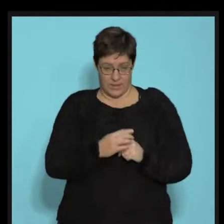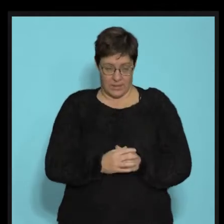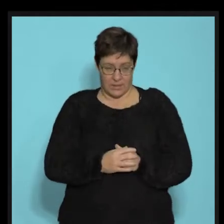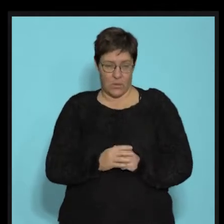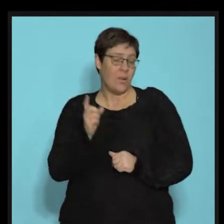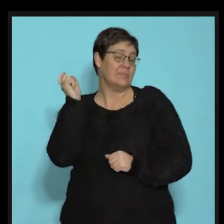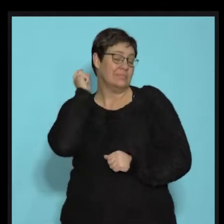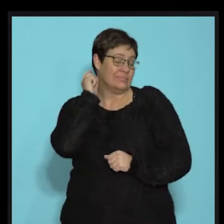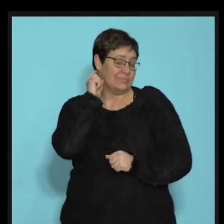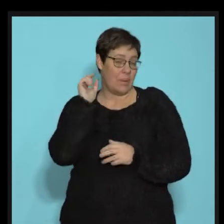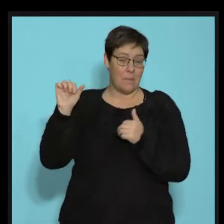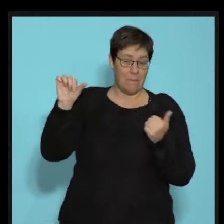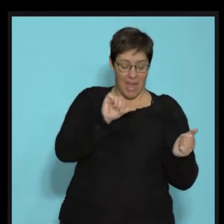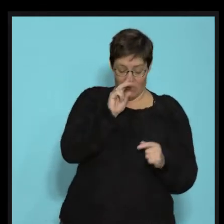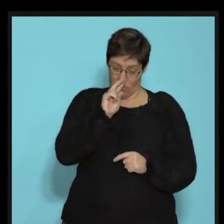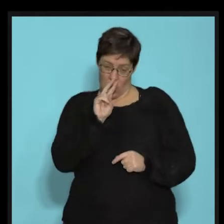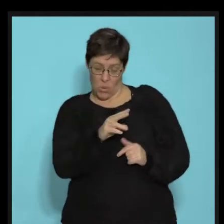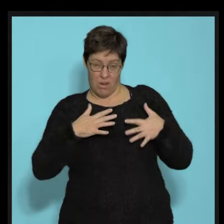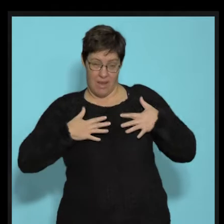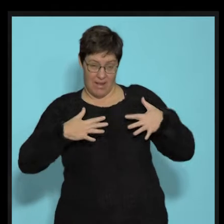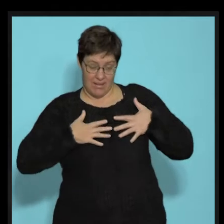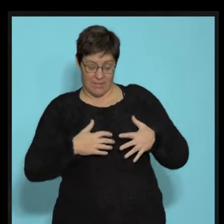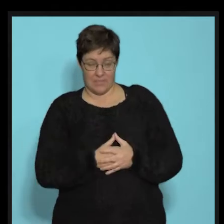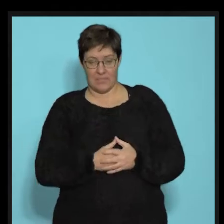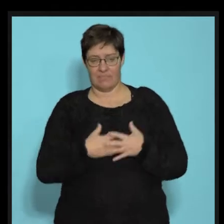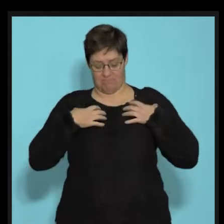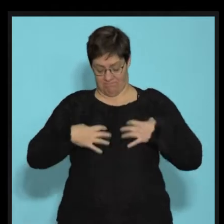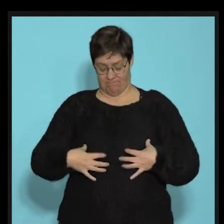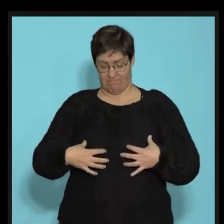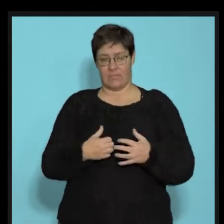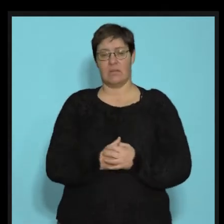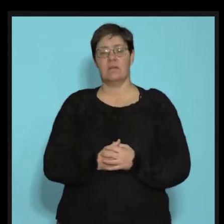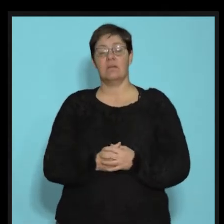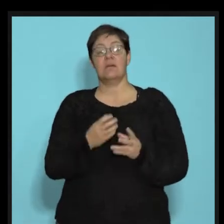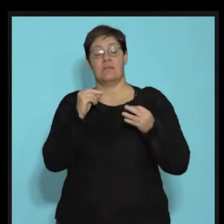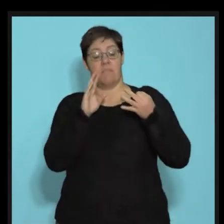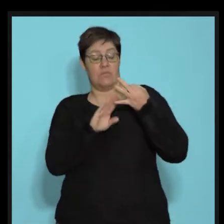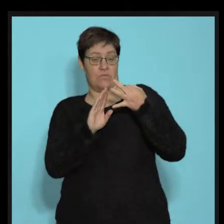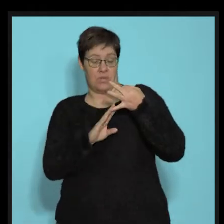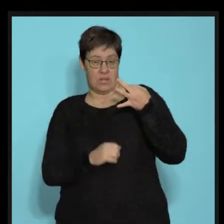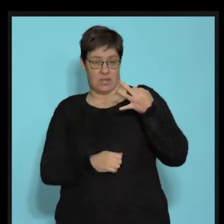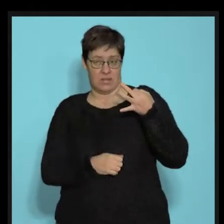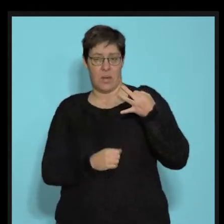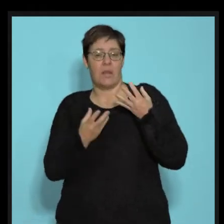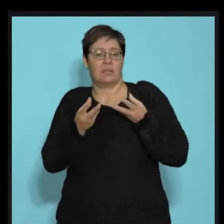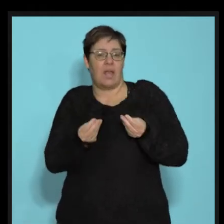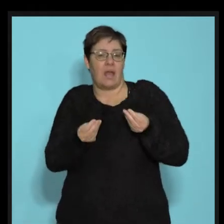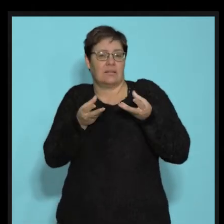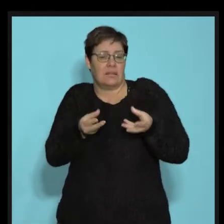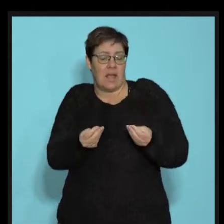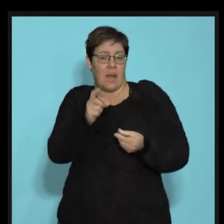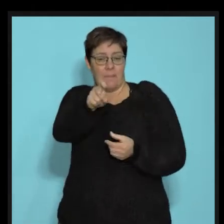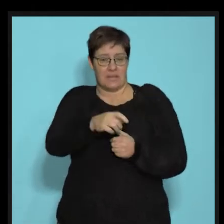to come back when we look particularly at the lungs. Number three must be moist.